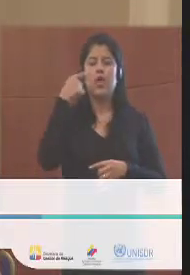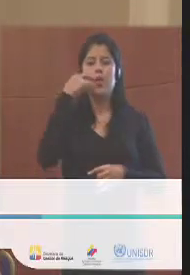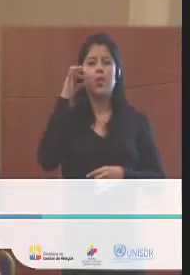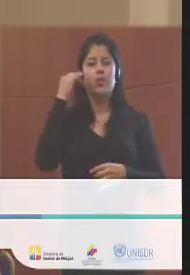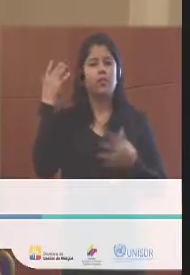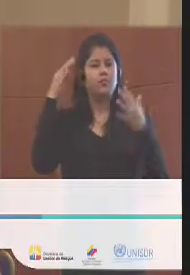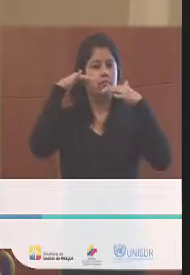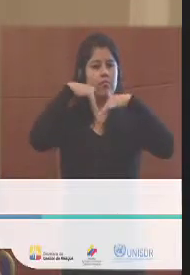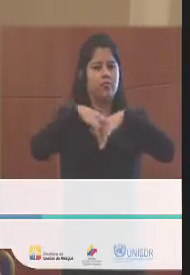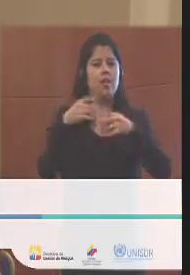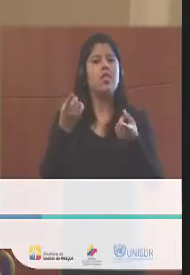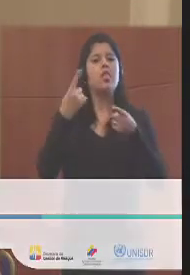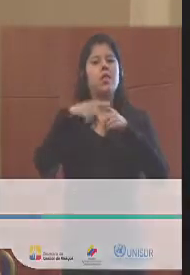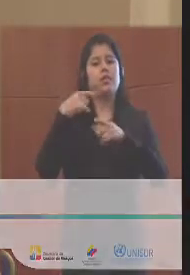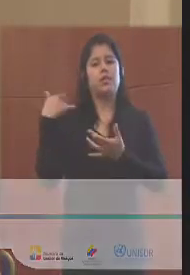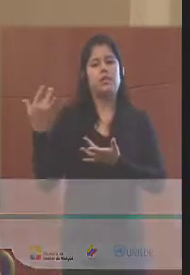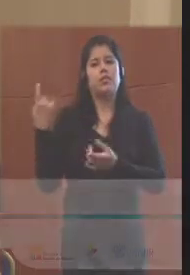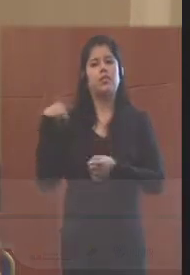own countries,